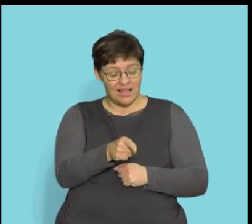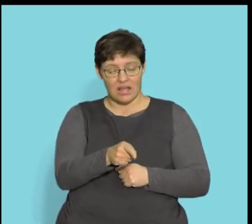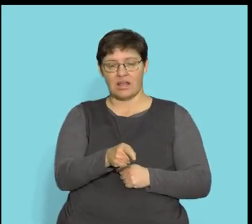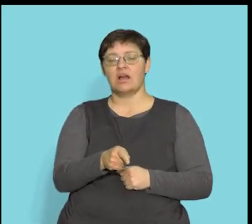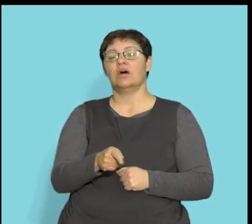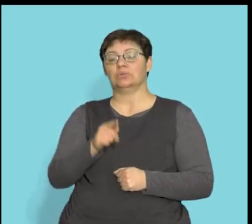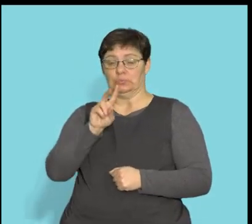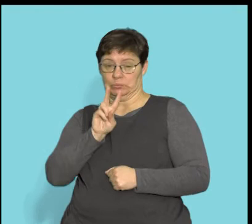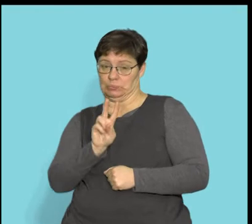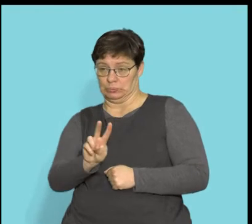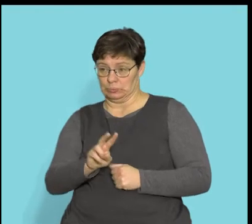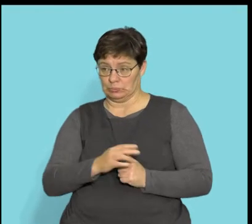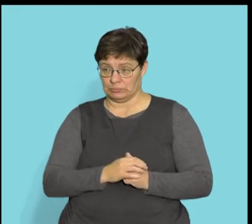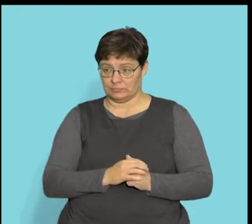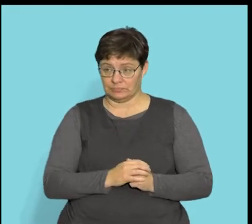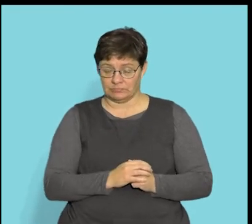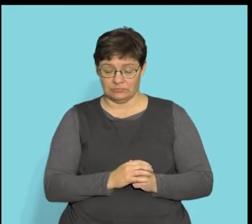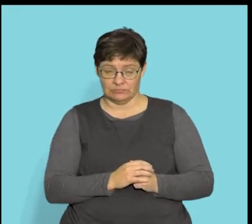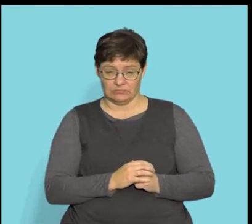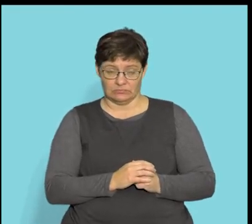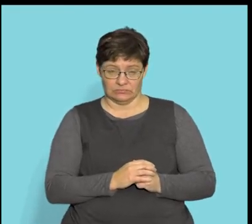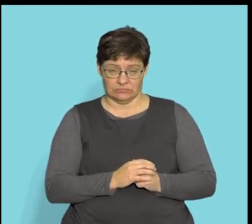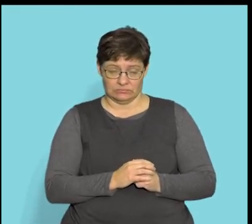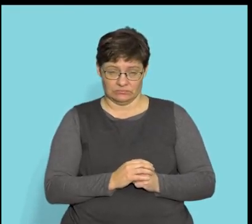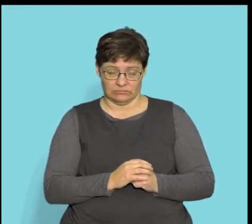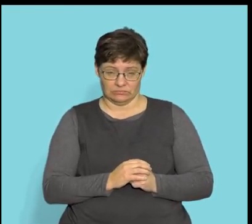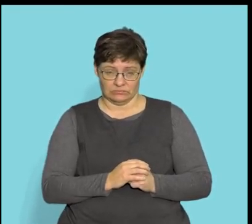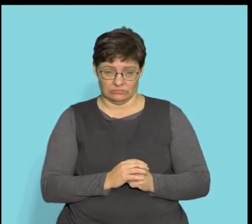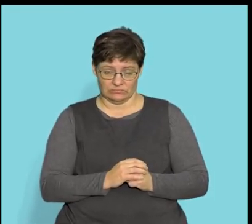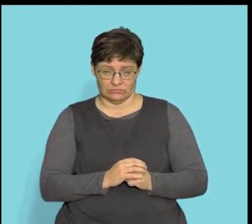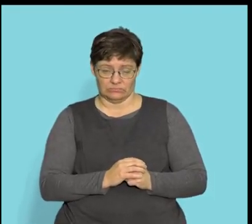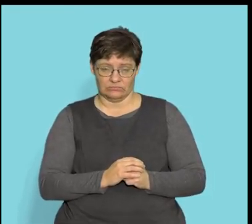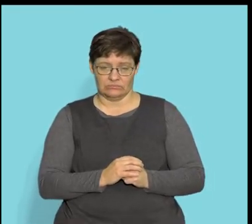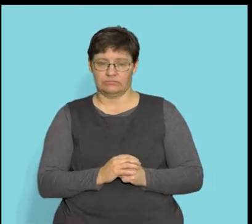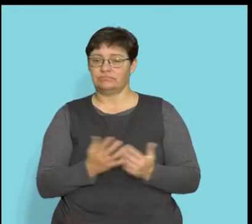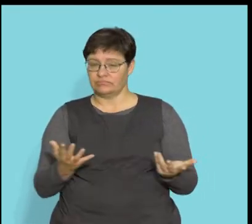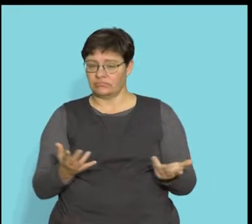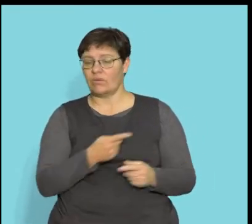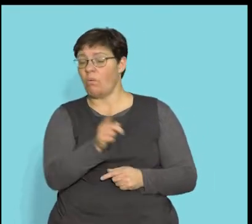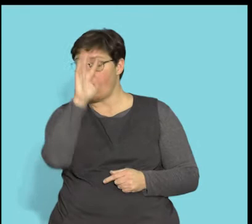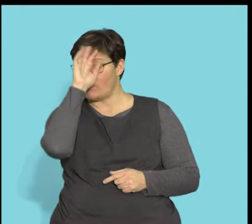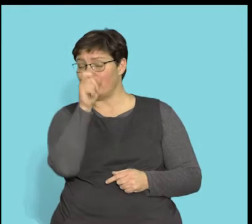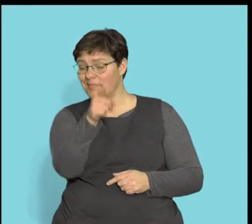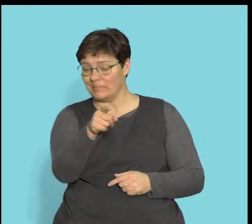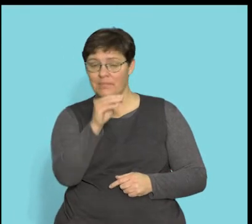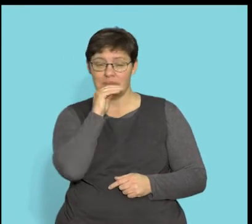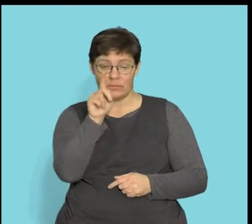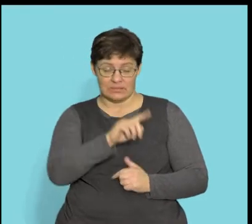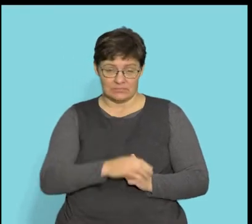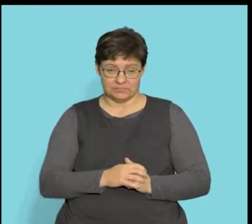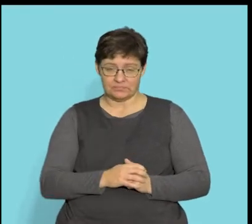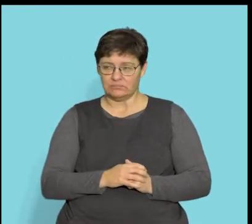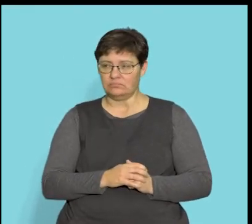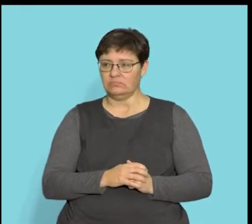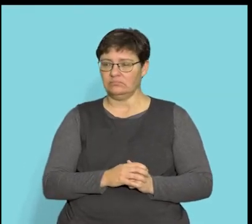and breadth are multiplied by a scale factor of 2. So everyone, please remember that this means